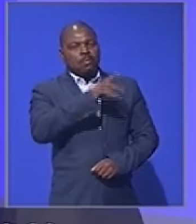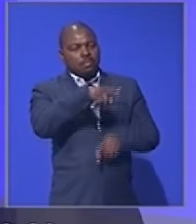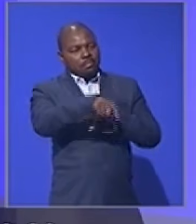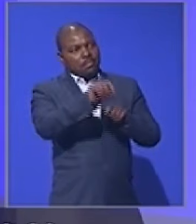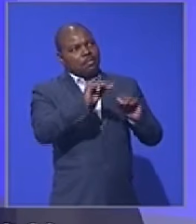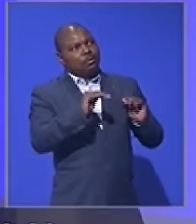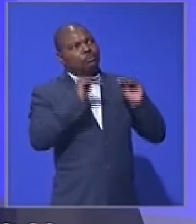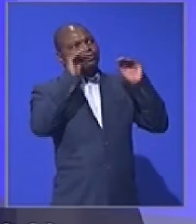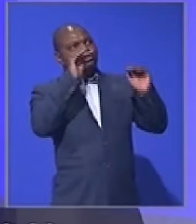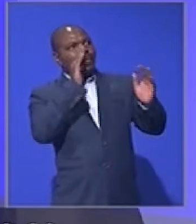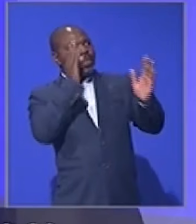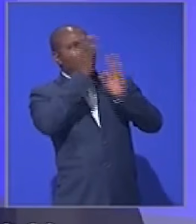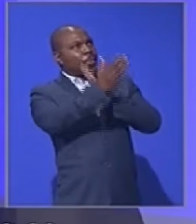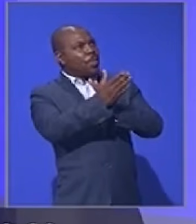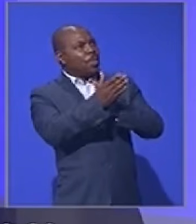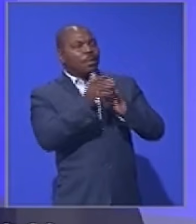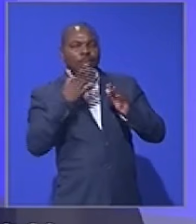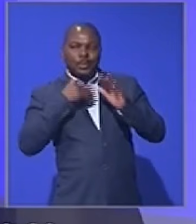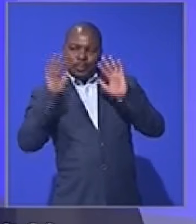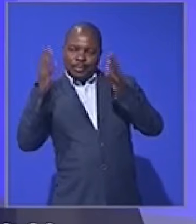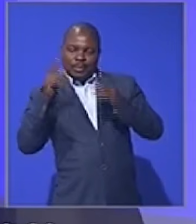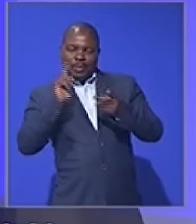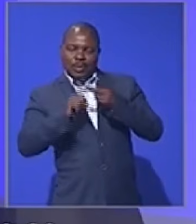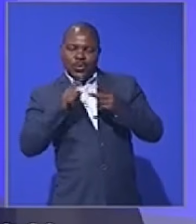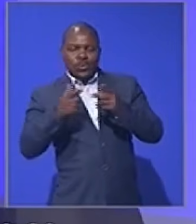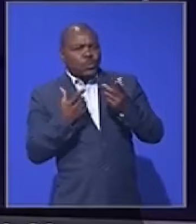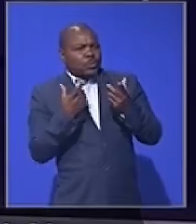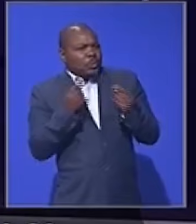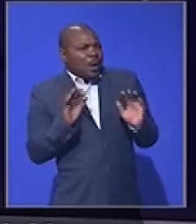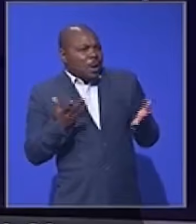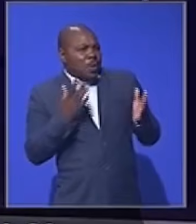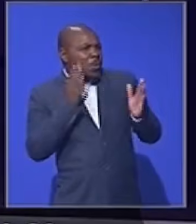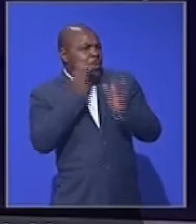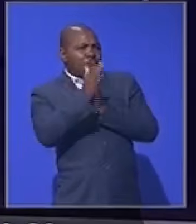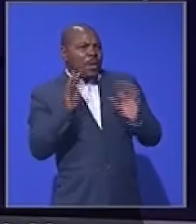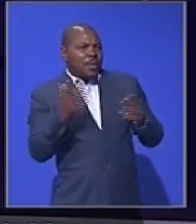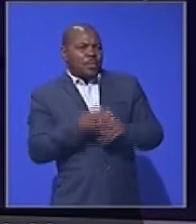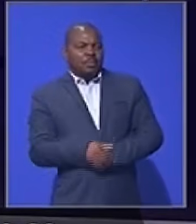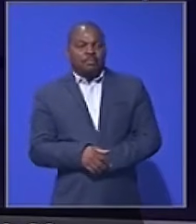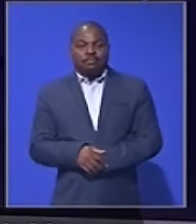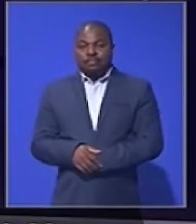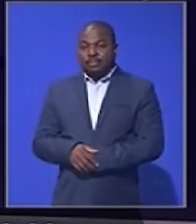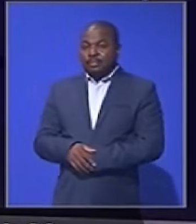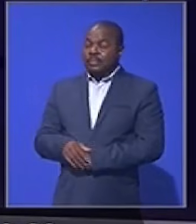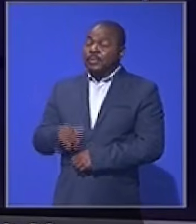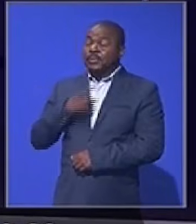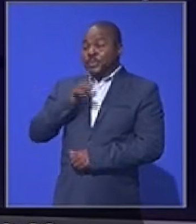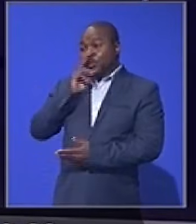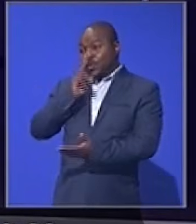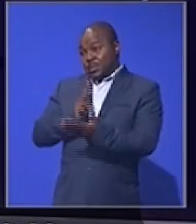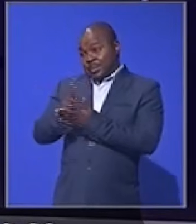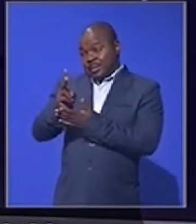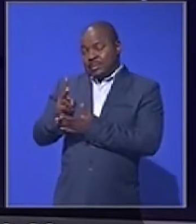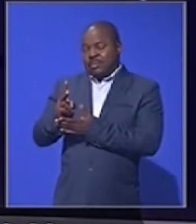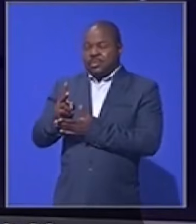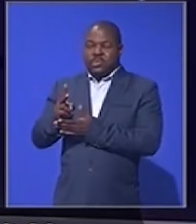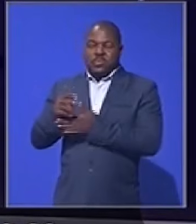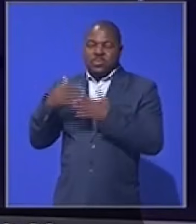na le kgonne jwang? Go botša nnete a saka ya ba leeto le lenyane ebile leeto le